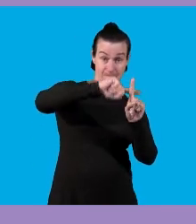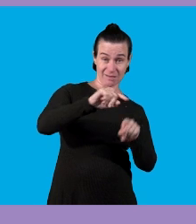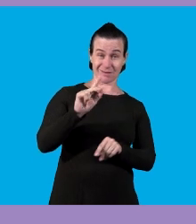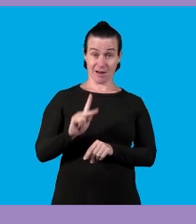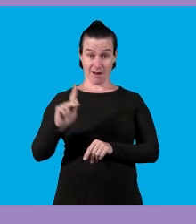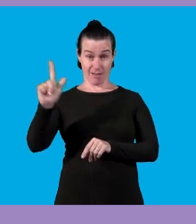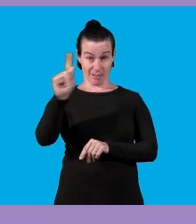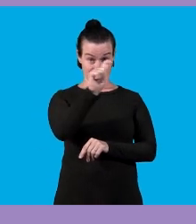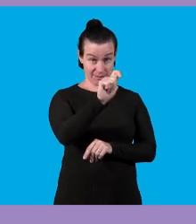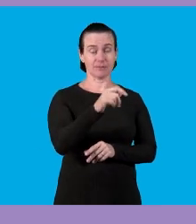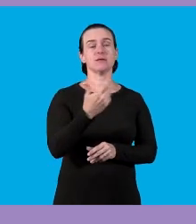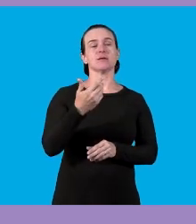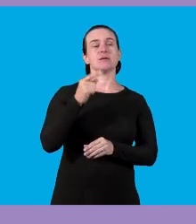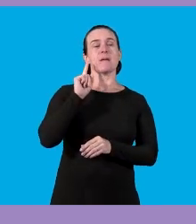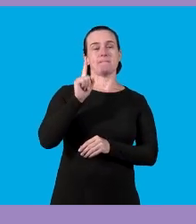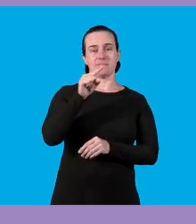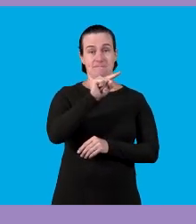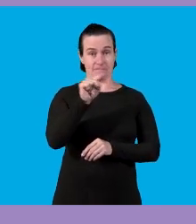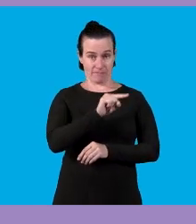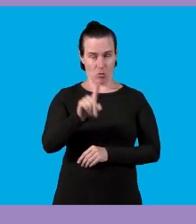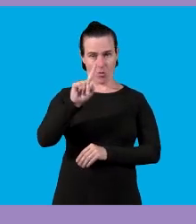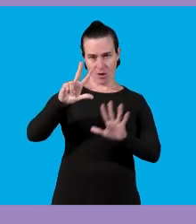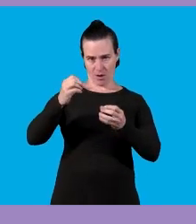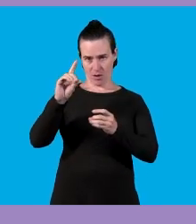KLT equals to 180 degrees.